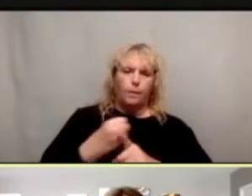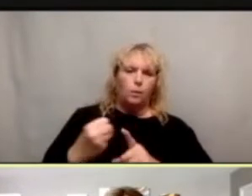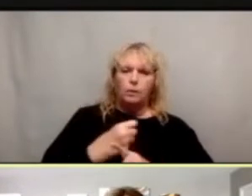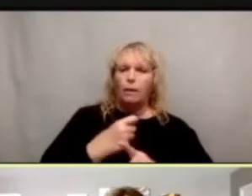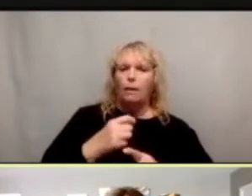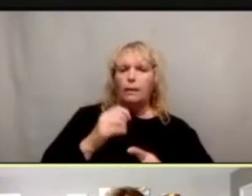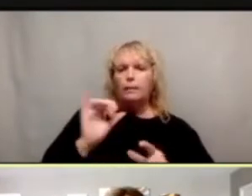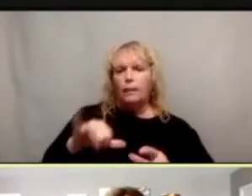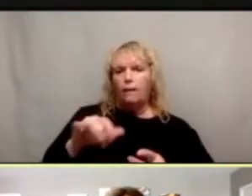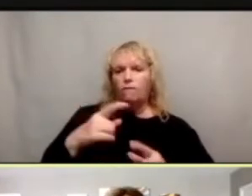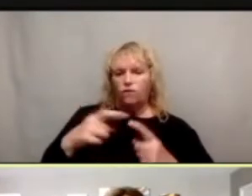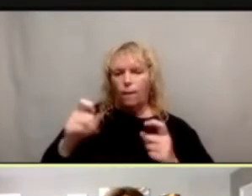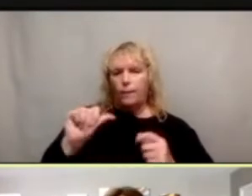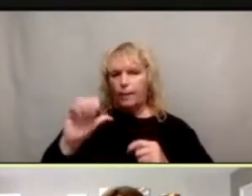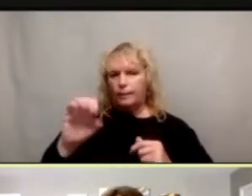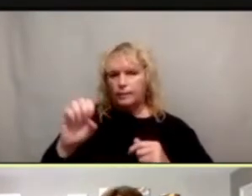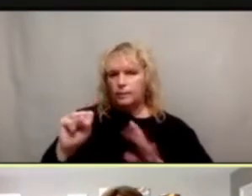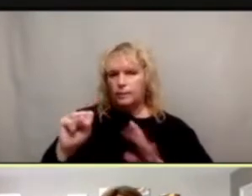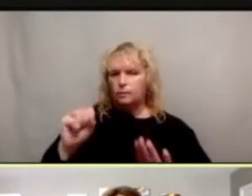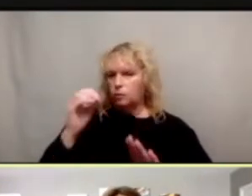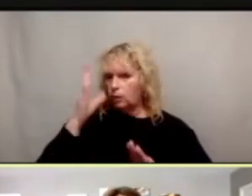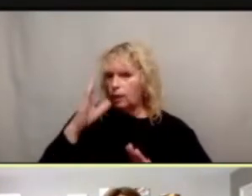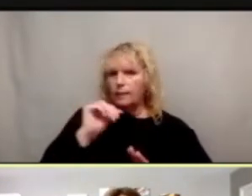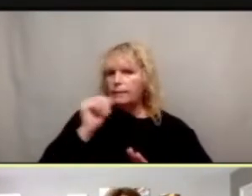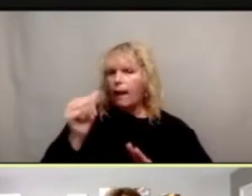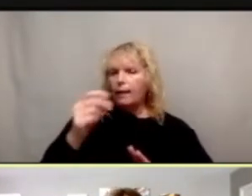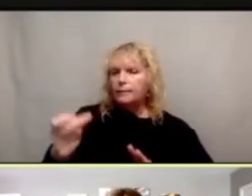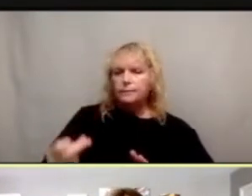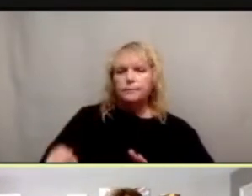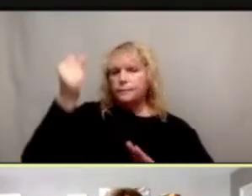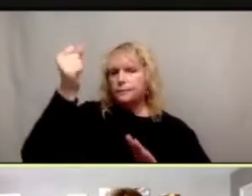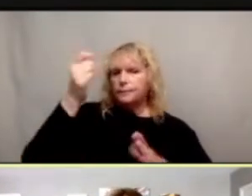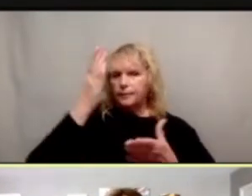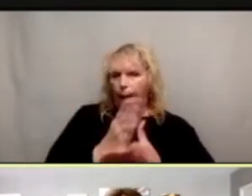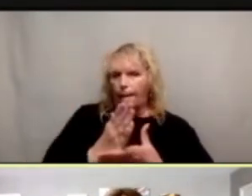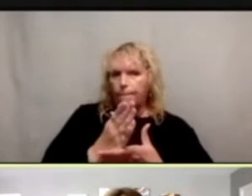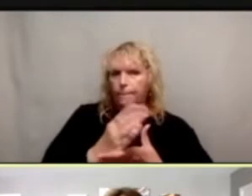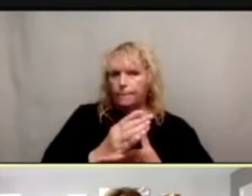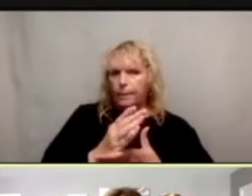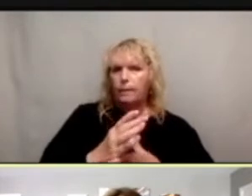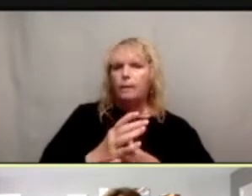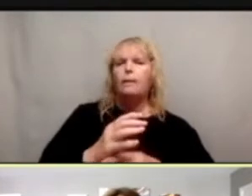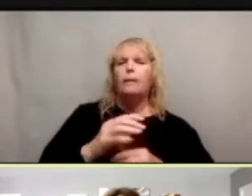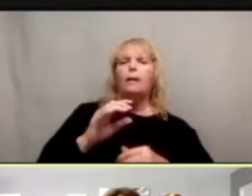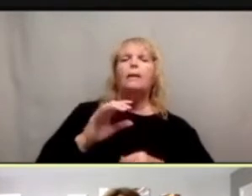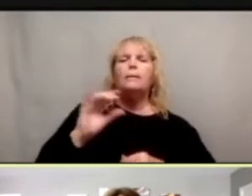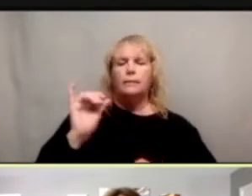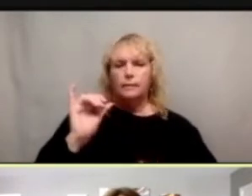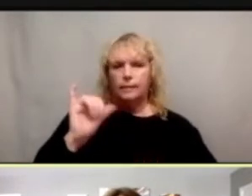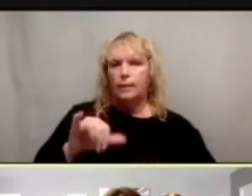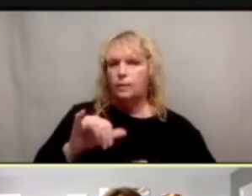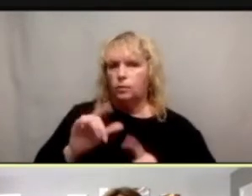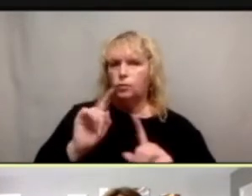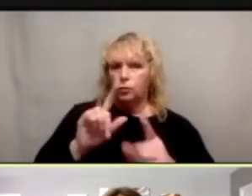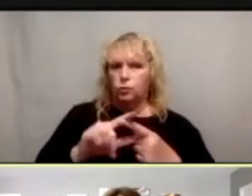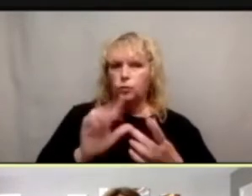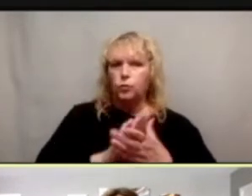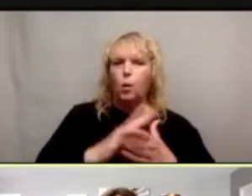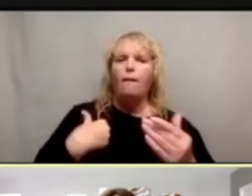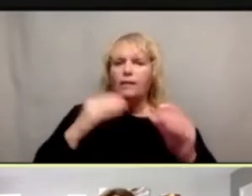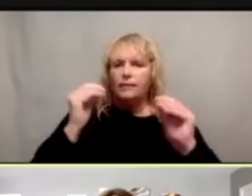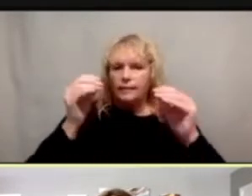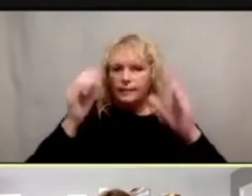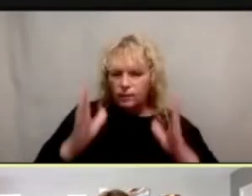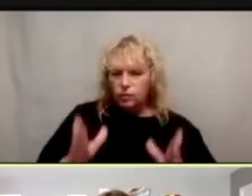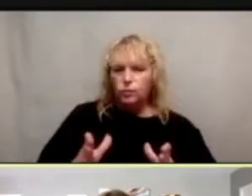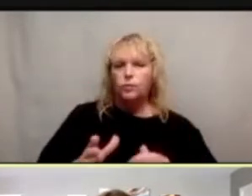so much that abuse suddenly stopped, right? It's that those who are mandated reporters, such as teachers,